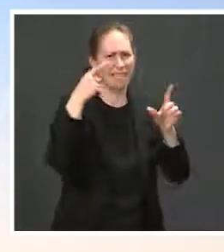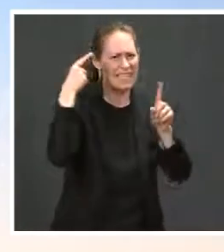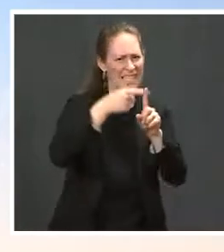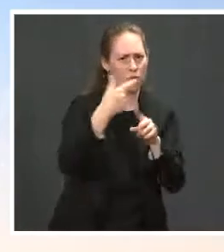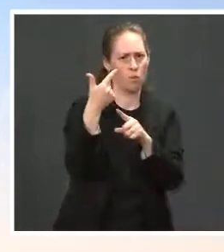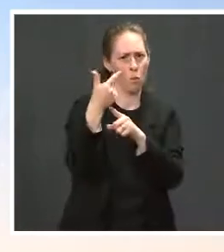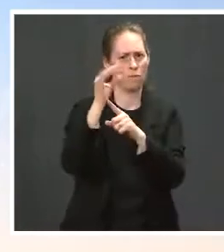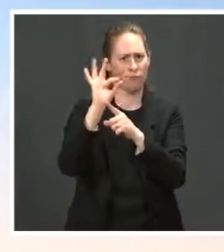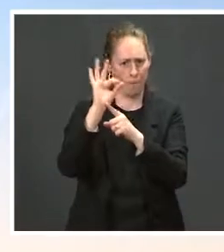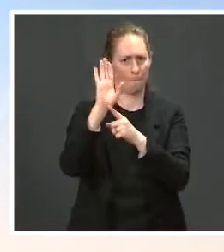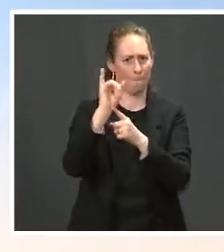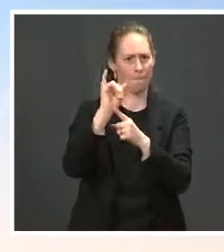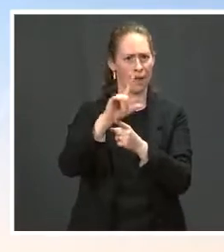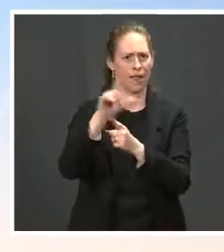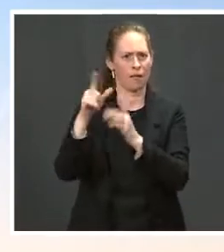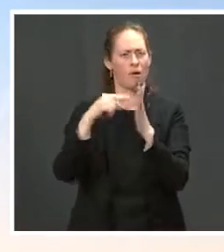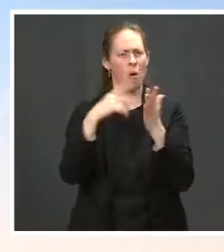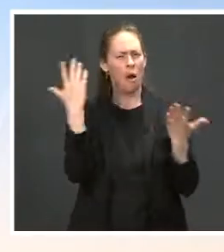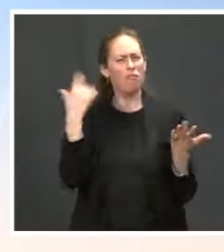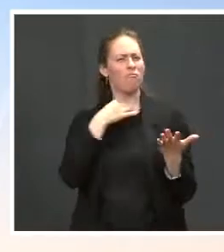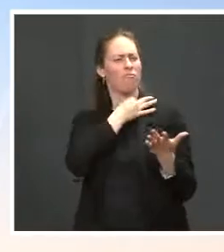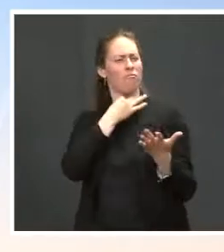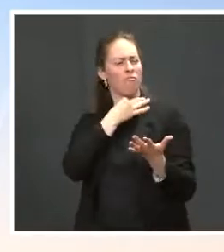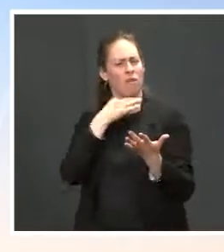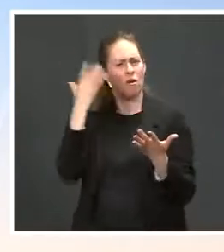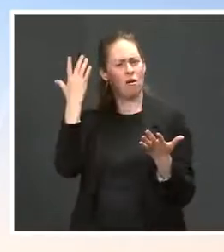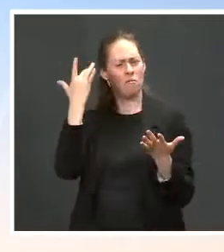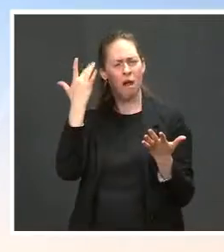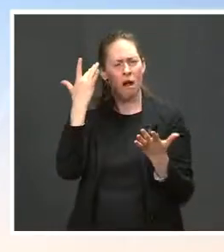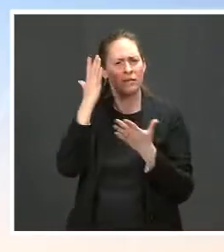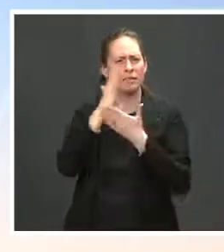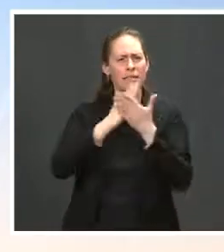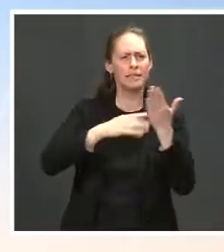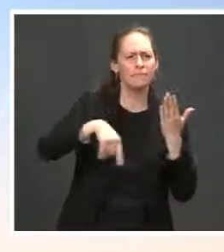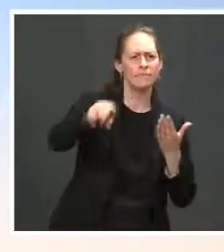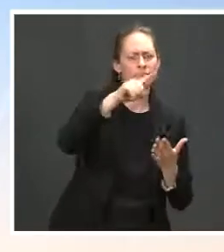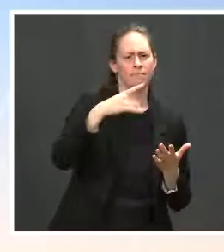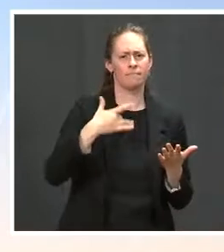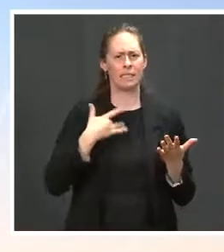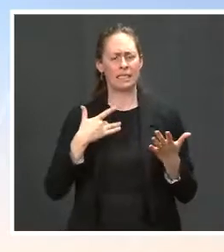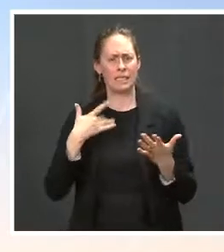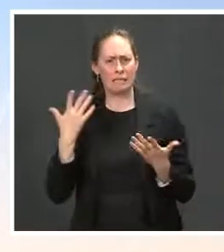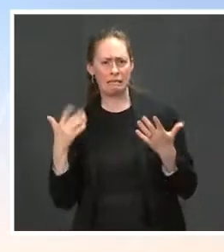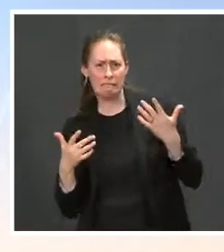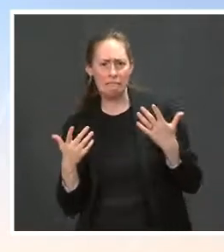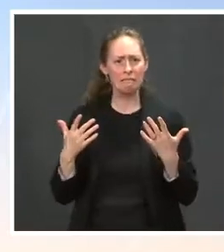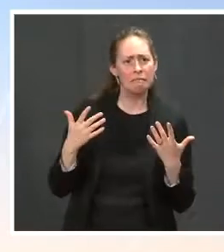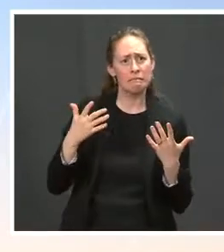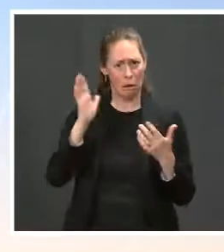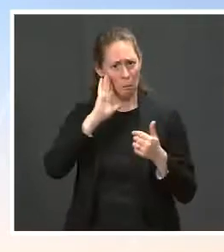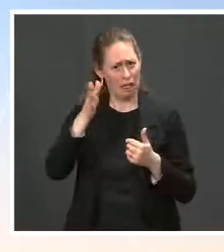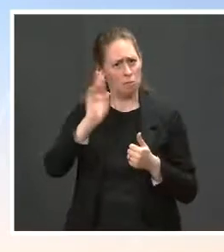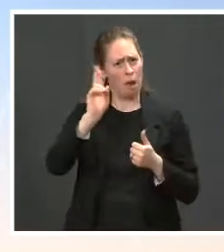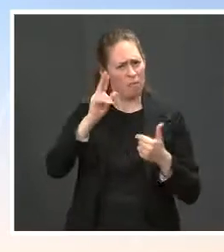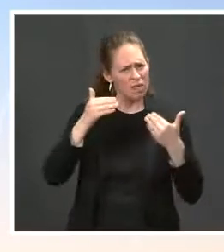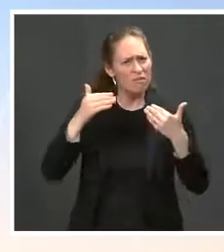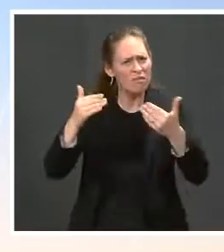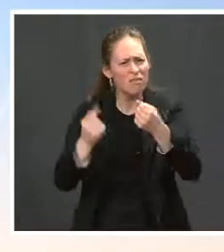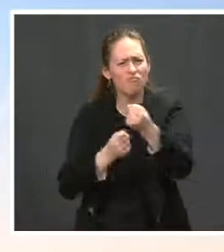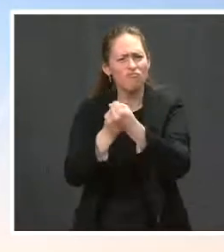be able to win over Republican support for the George Floyd bill when he hasn't been able to do so on his other legislative